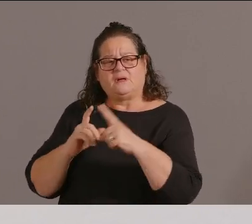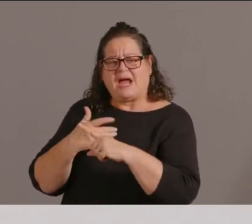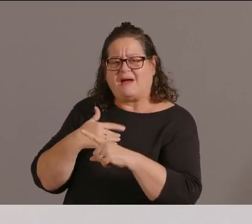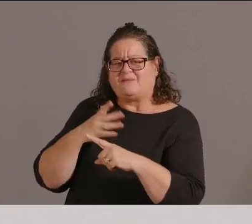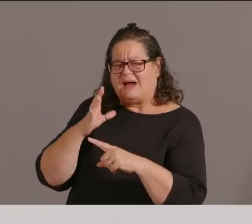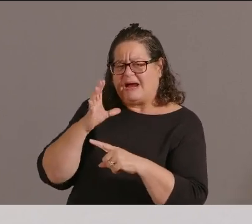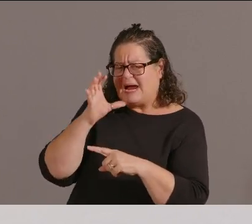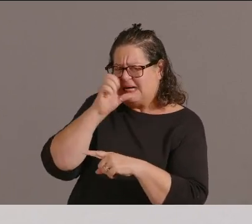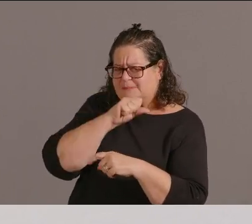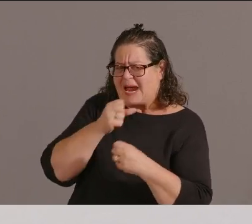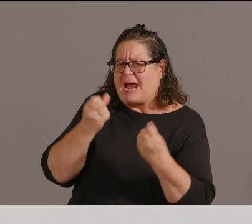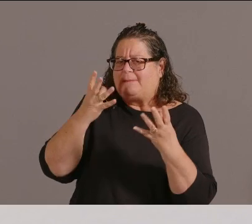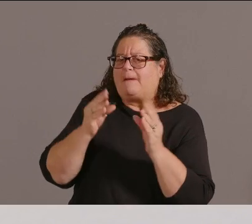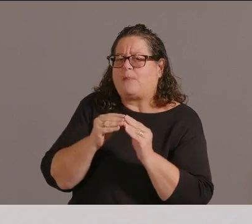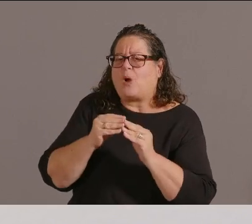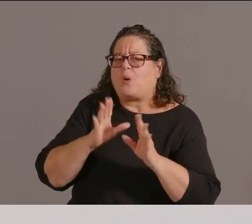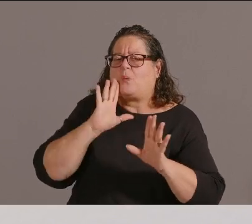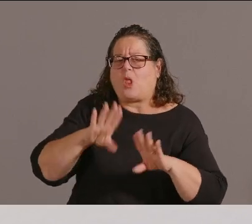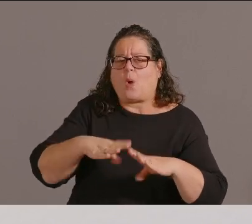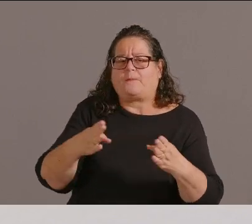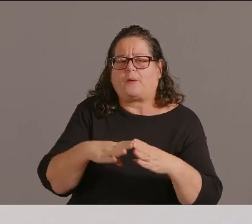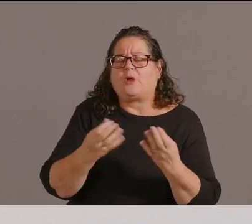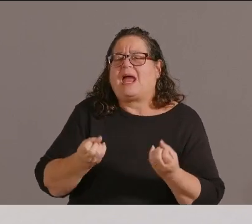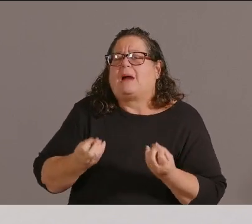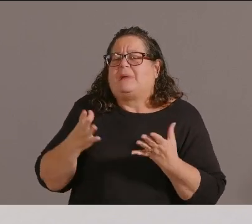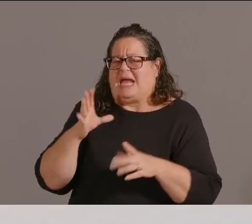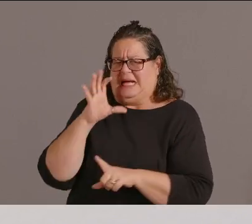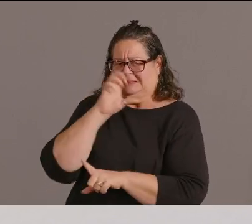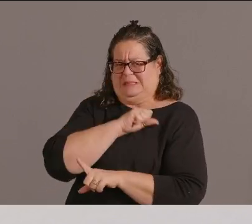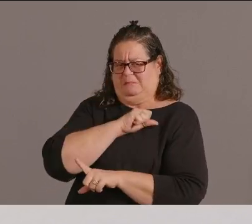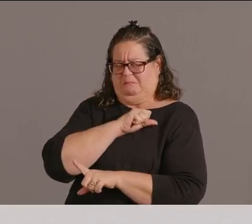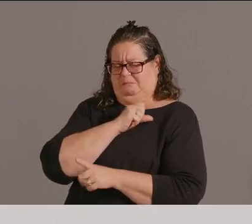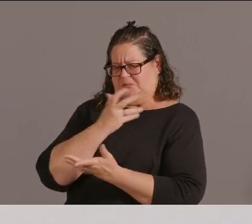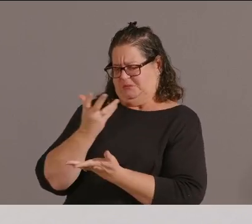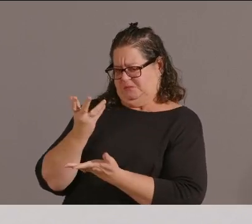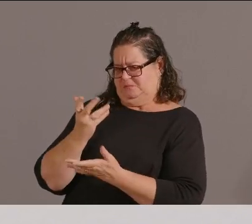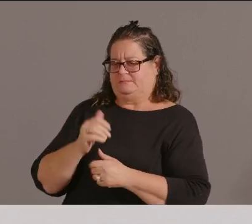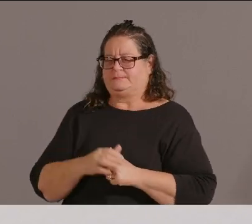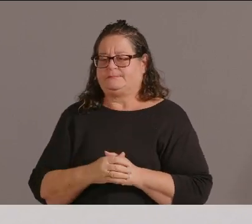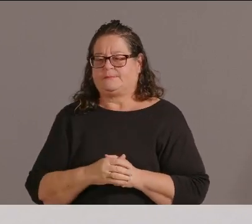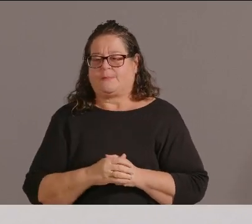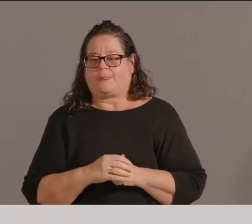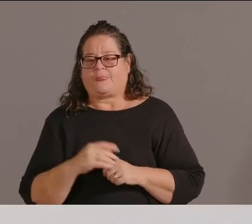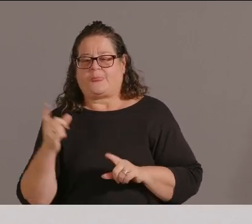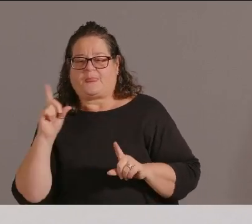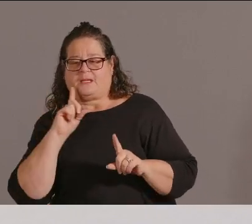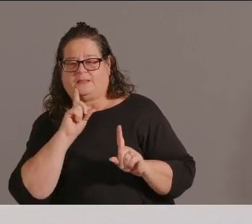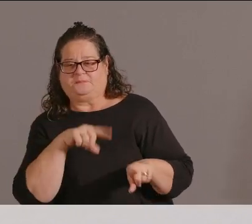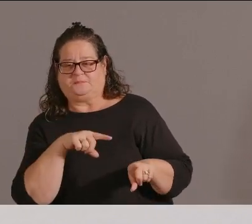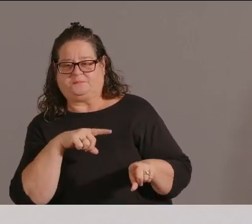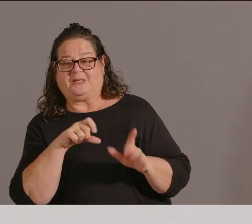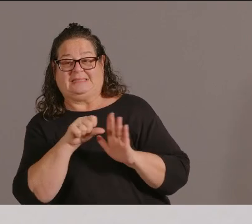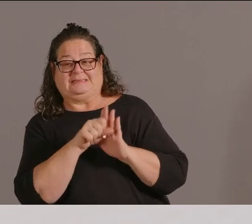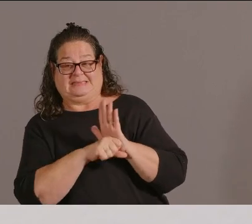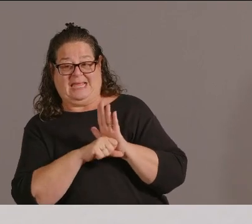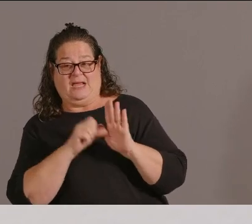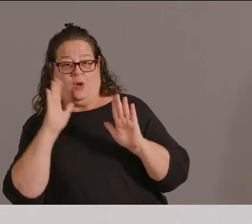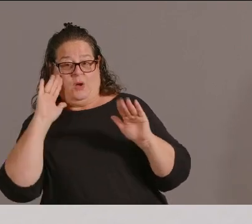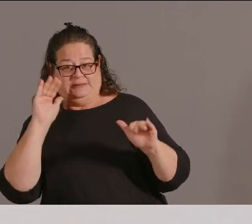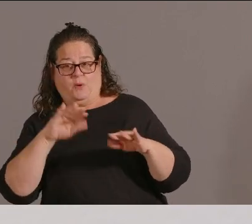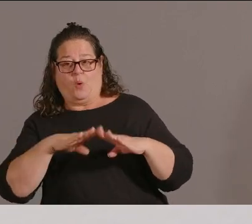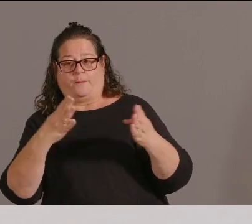looking at one in Yuma and one in Coconino, and potentially adding some other smaller,